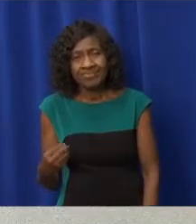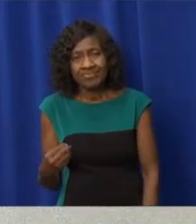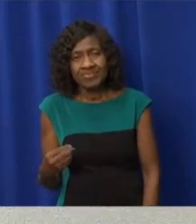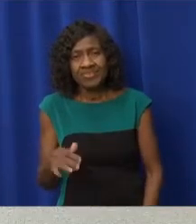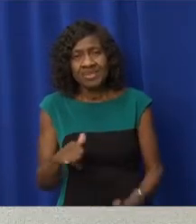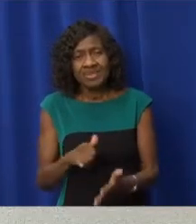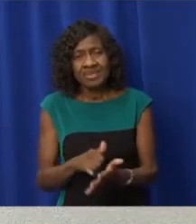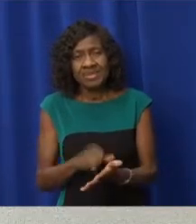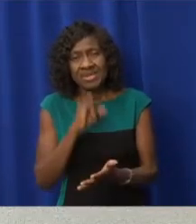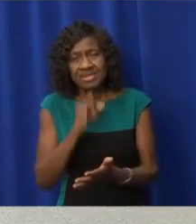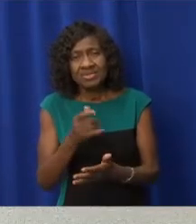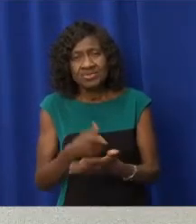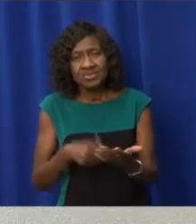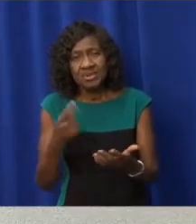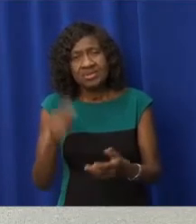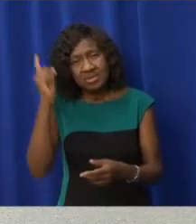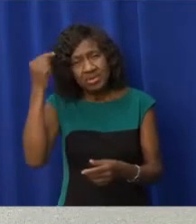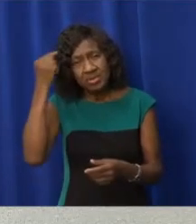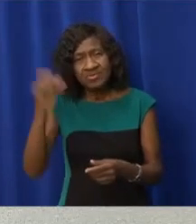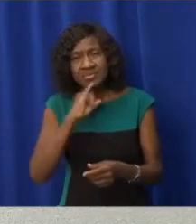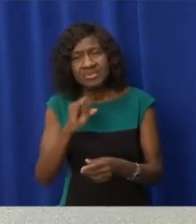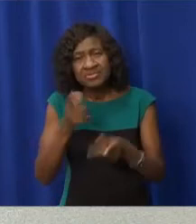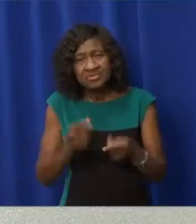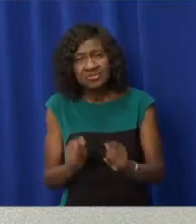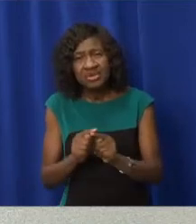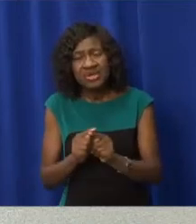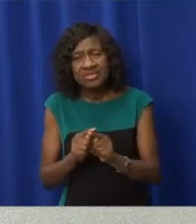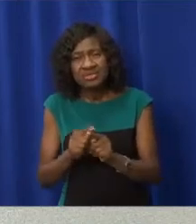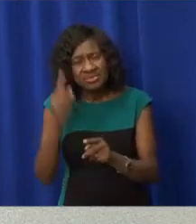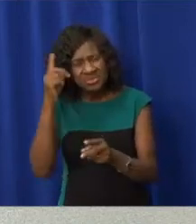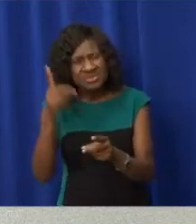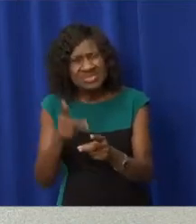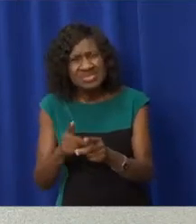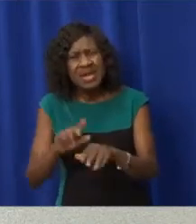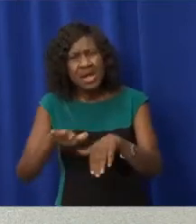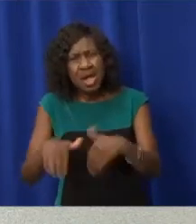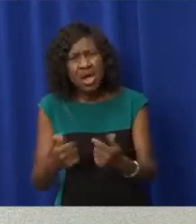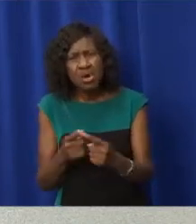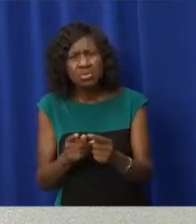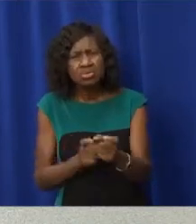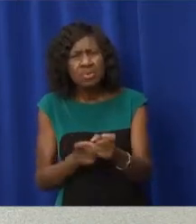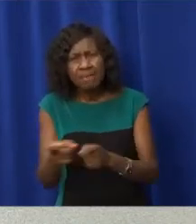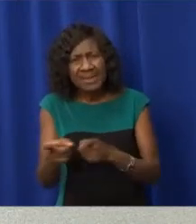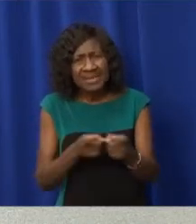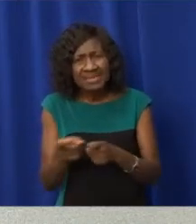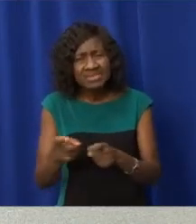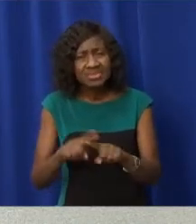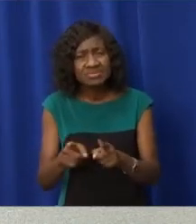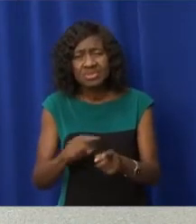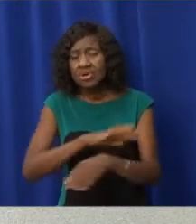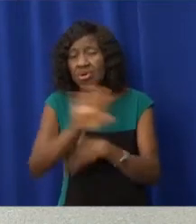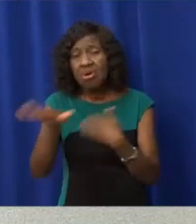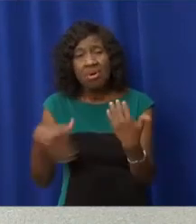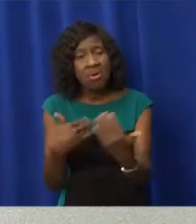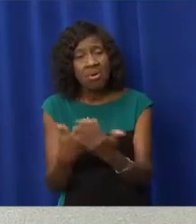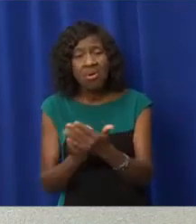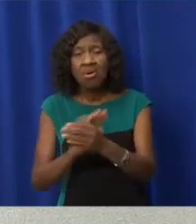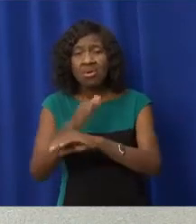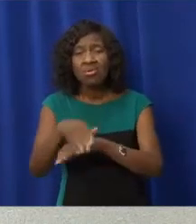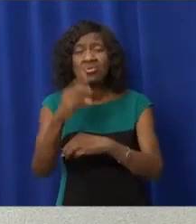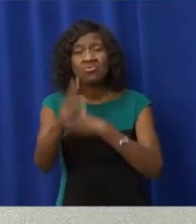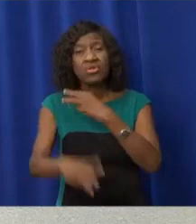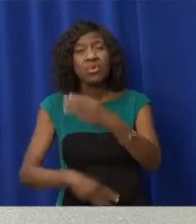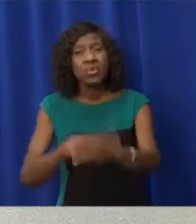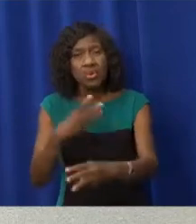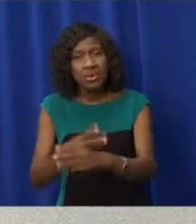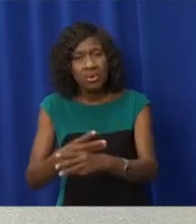That is what the government is trying to decide on how to manage, and not just this government, but absolutely every government in the world. How do we